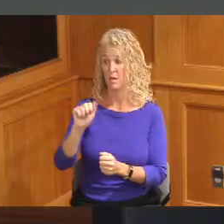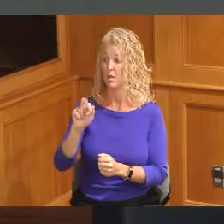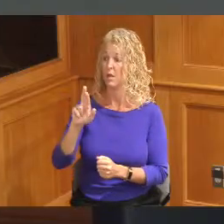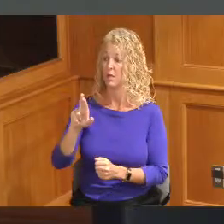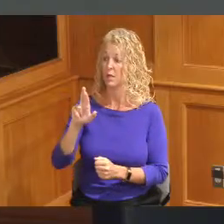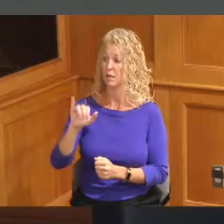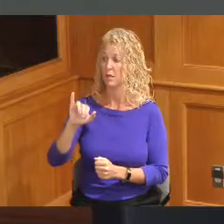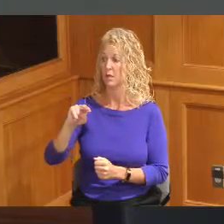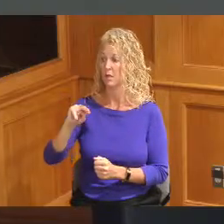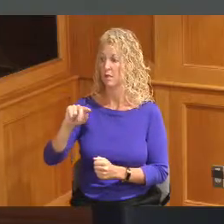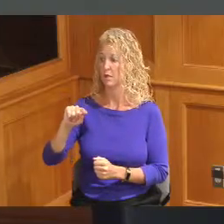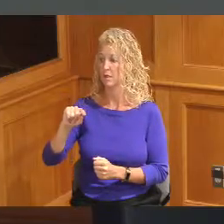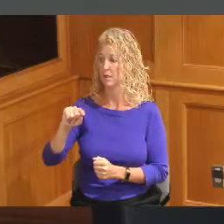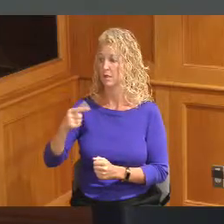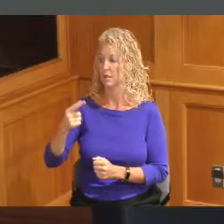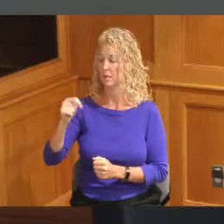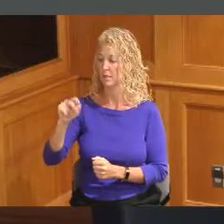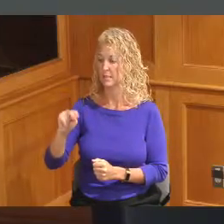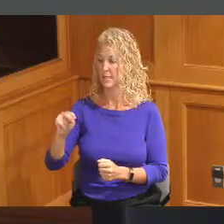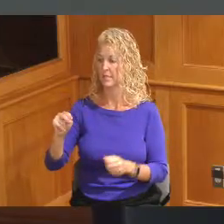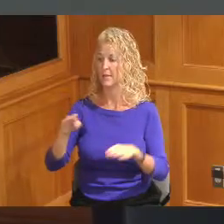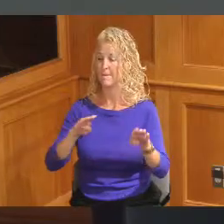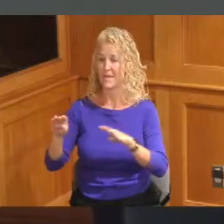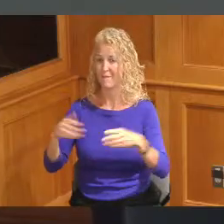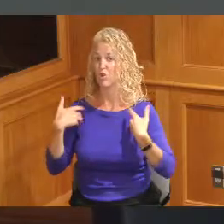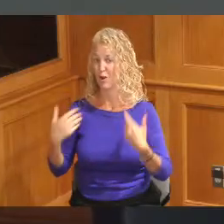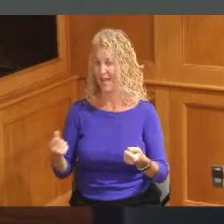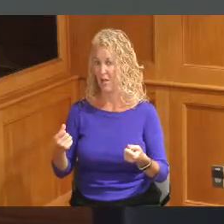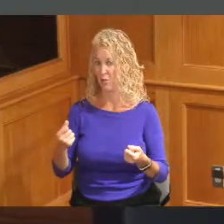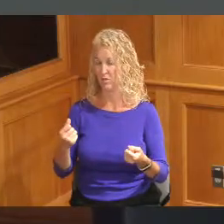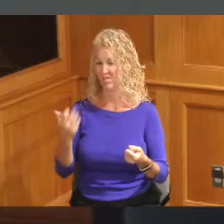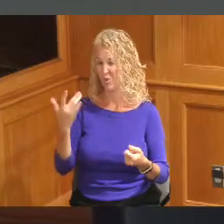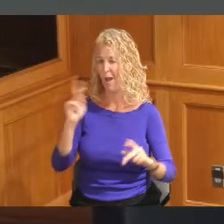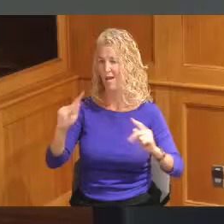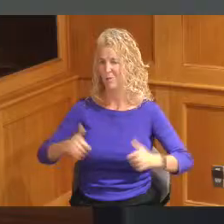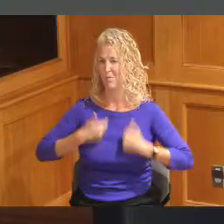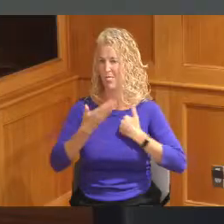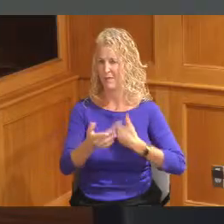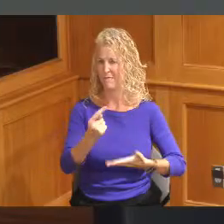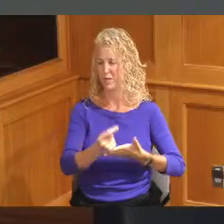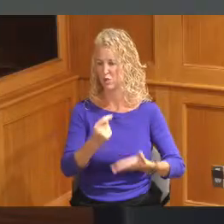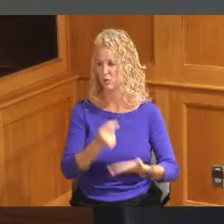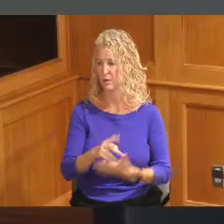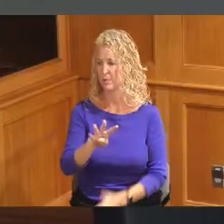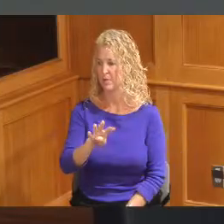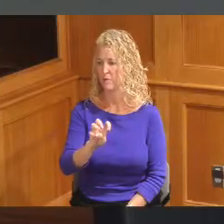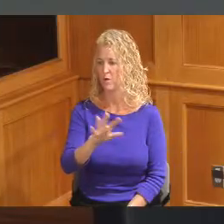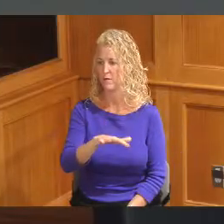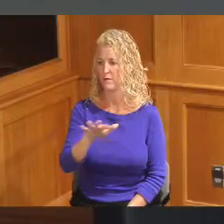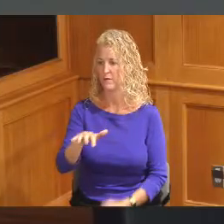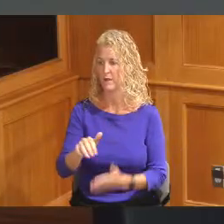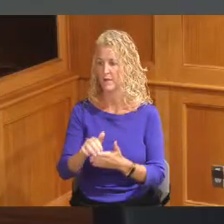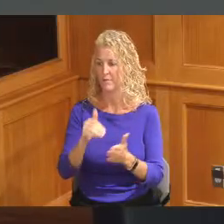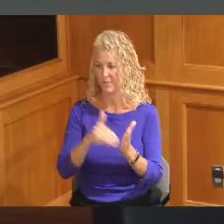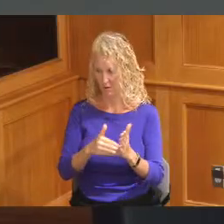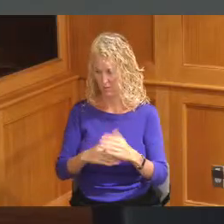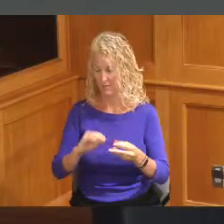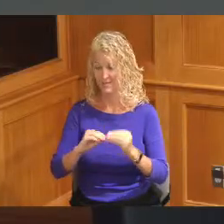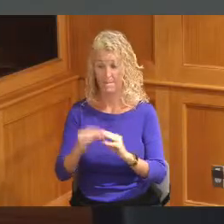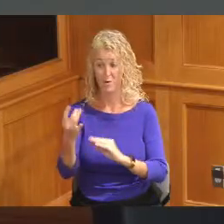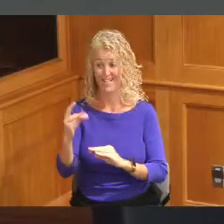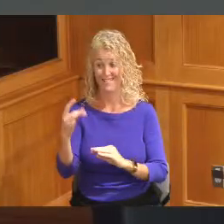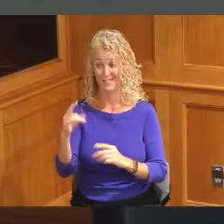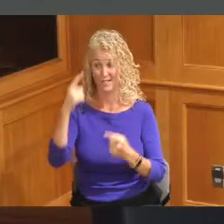Youth, doing business as Carrington Behavioral Health for residential treatment services, $455,000. Item 18 is a